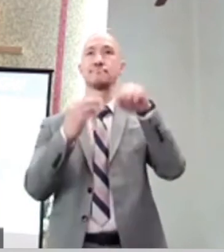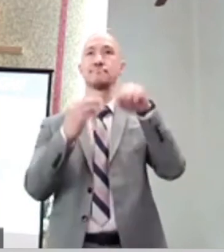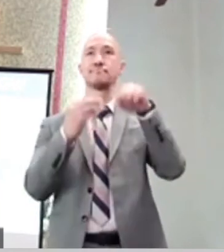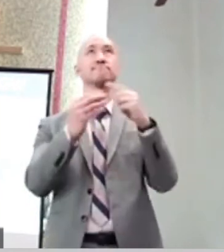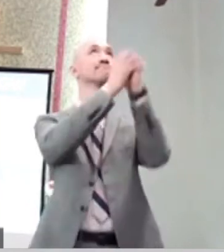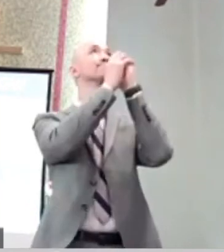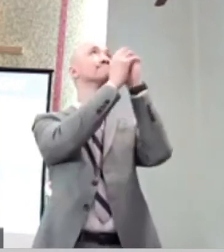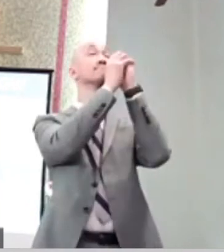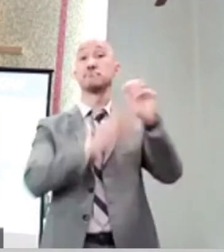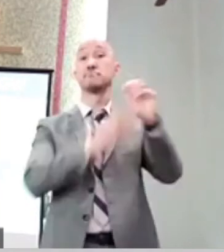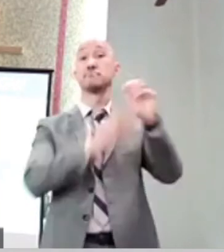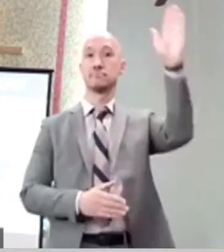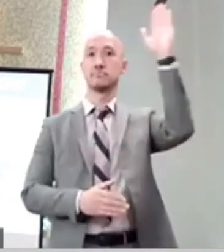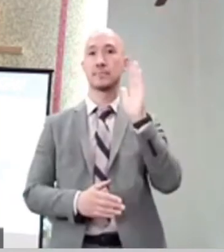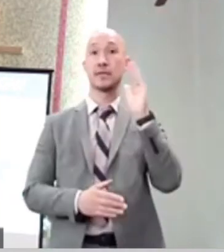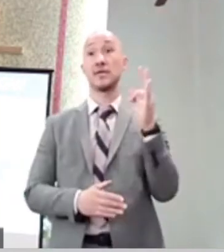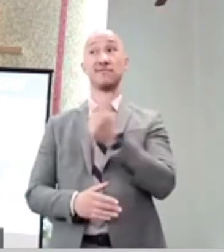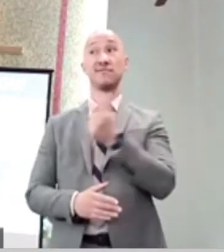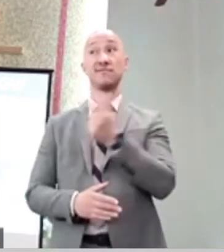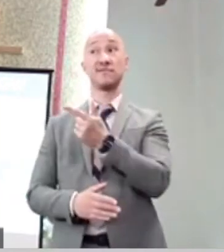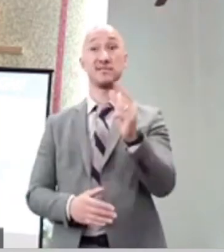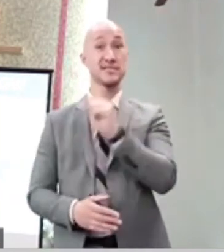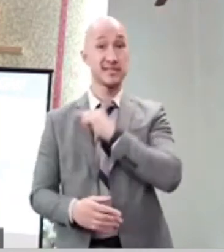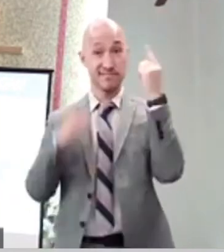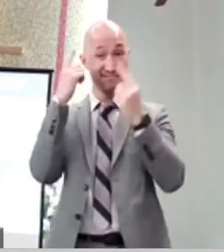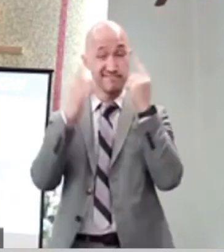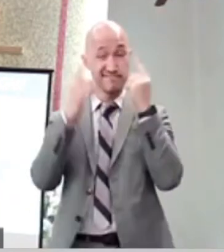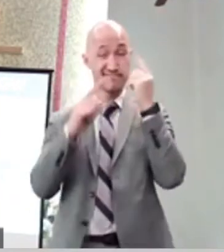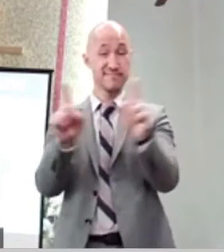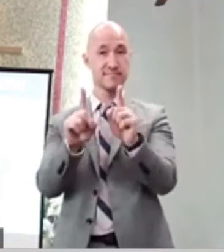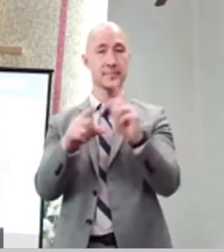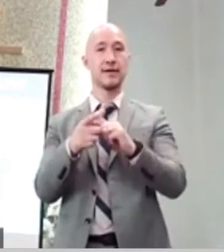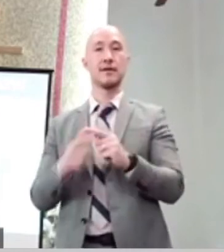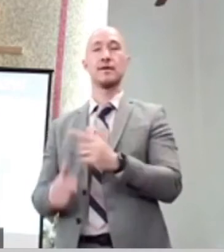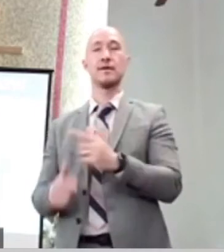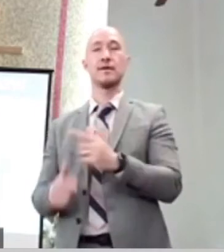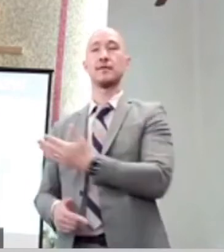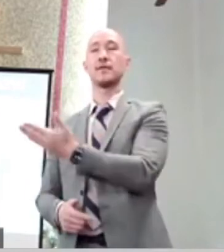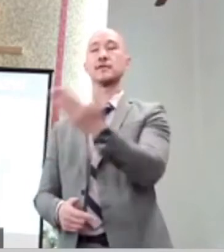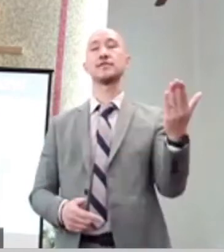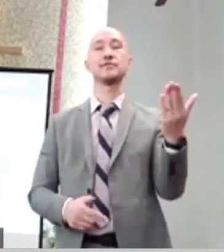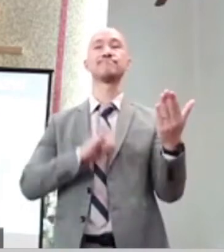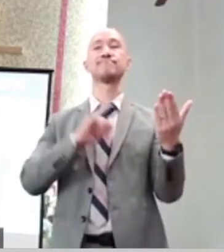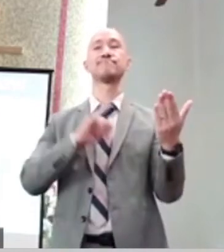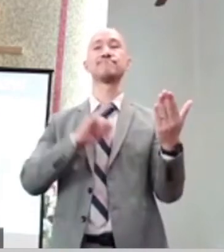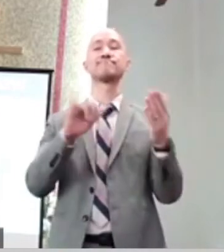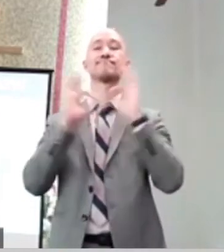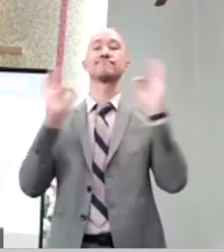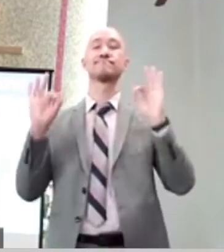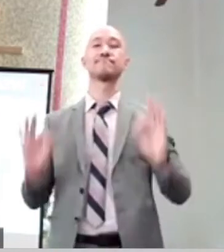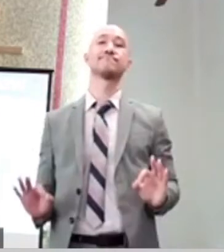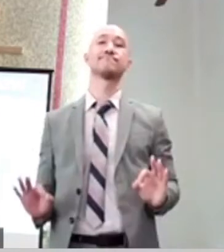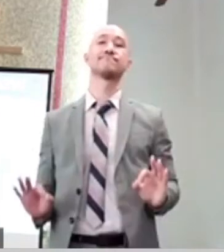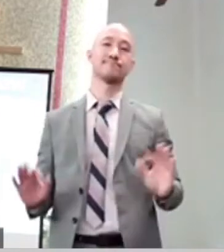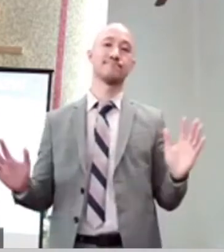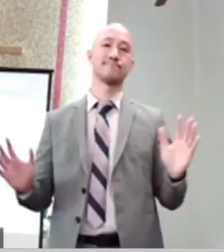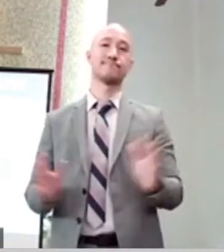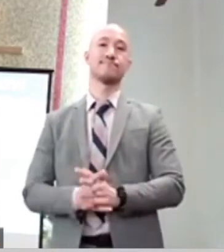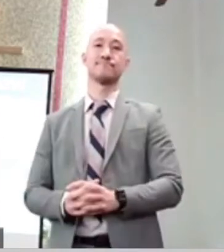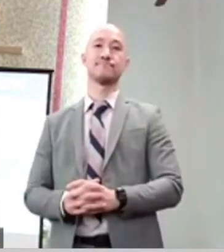you become just like the Pharisee became. You are finding fault. That becomes your mission, because